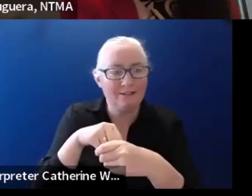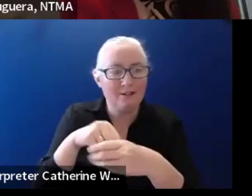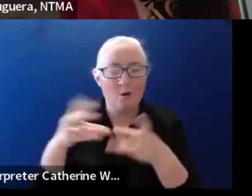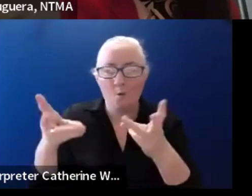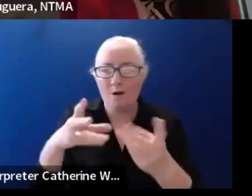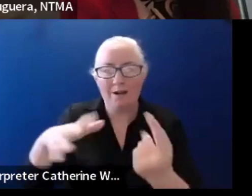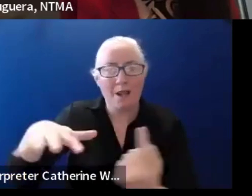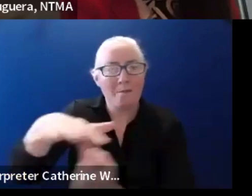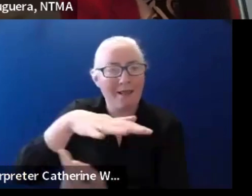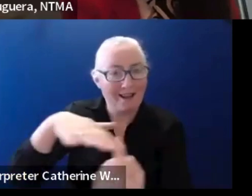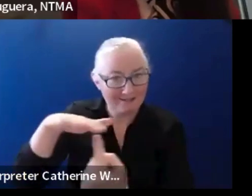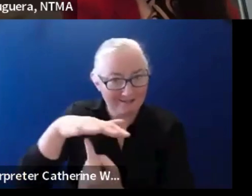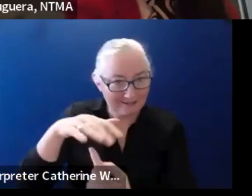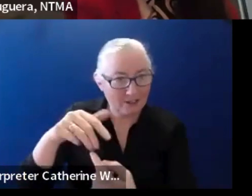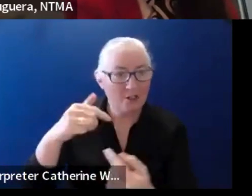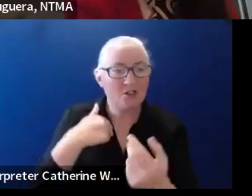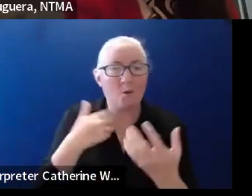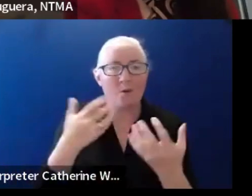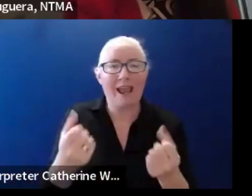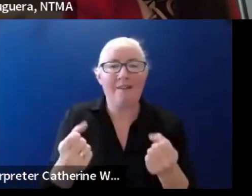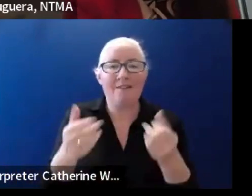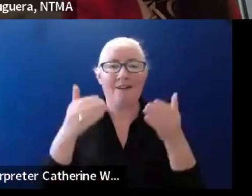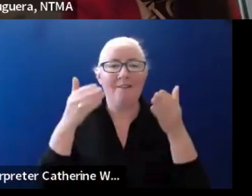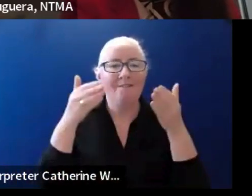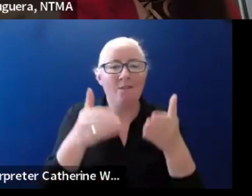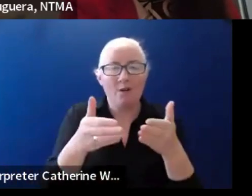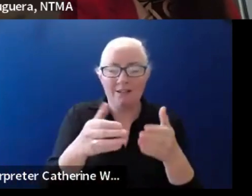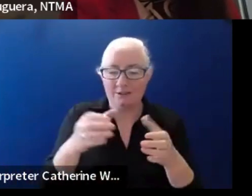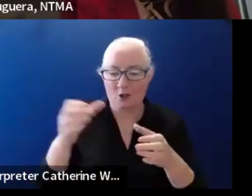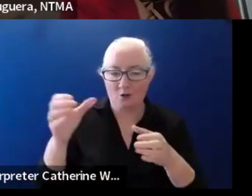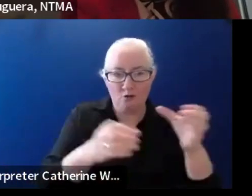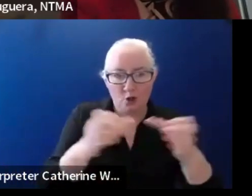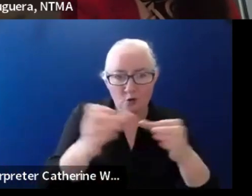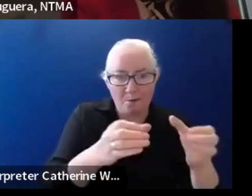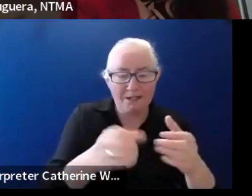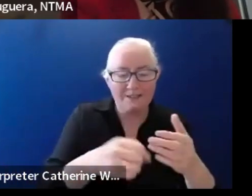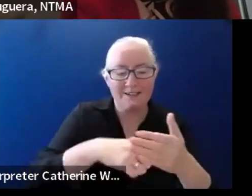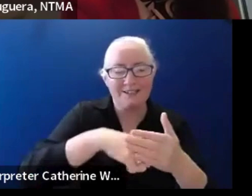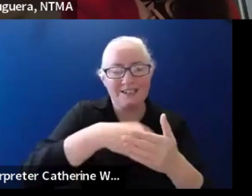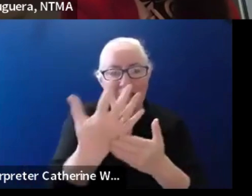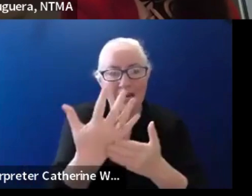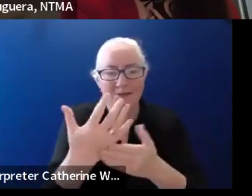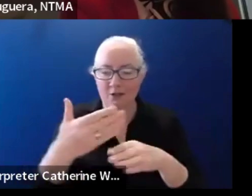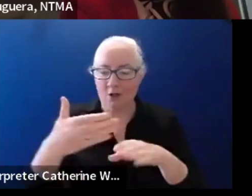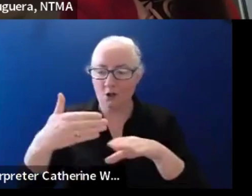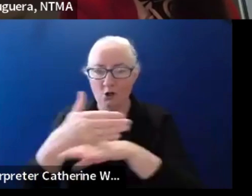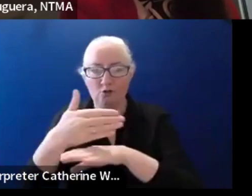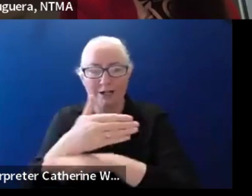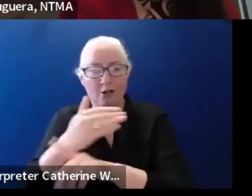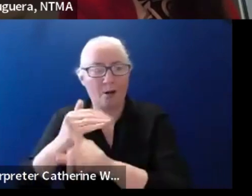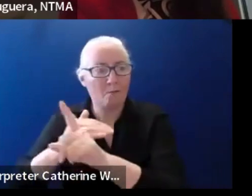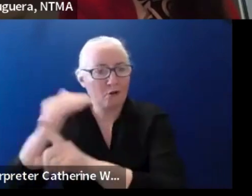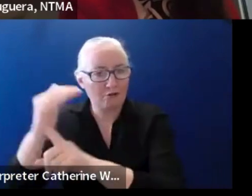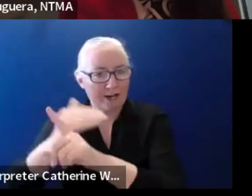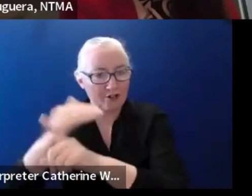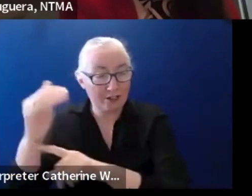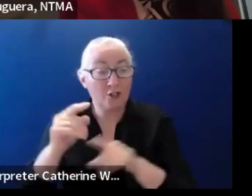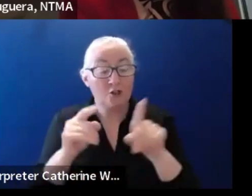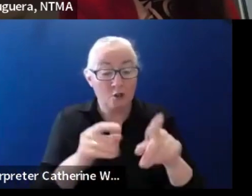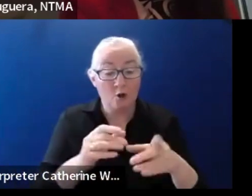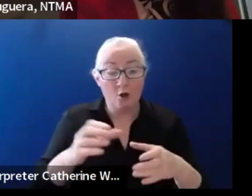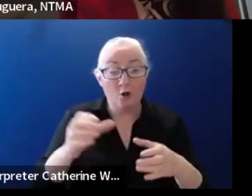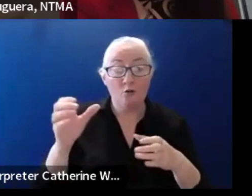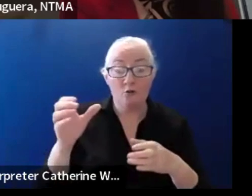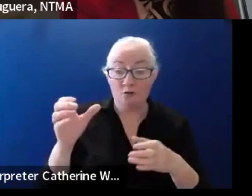And with that, we do focus on areas such as recruitment, development, and career progression. On the recruitment side of